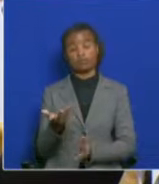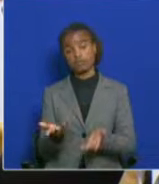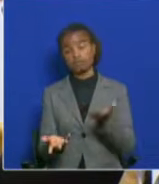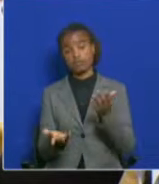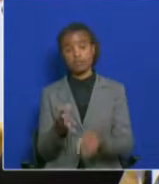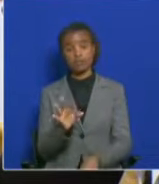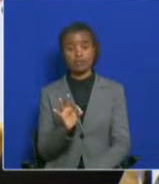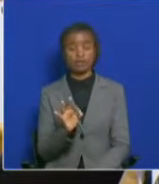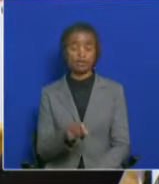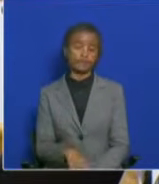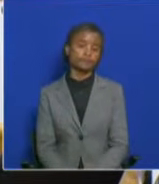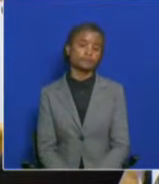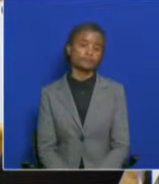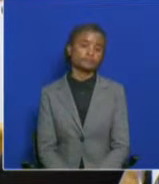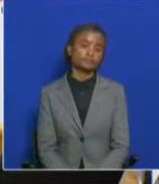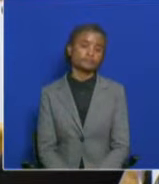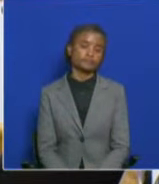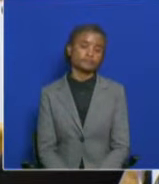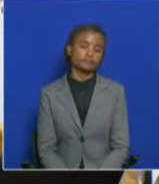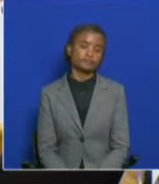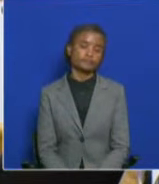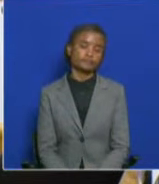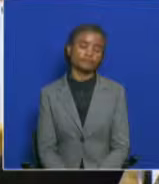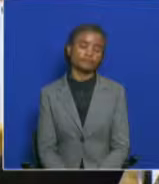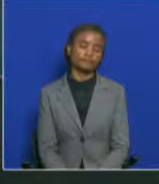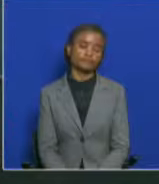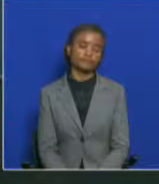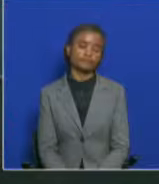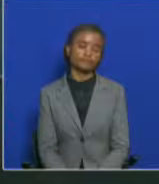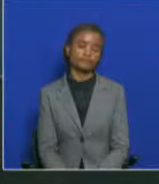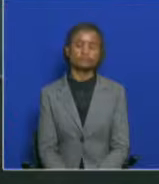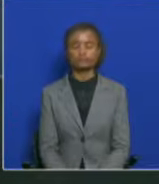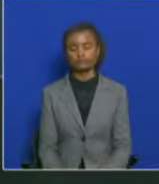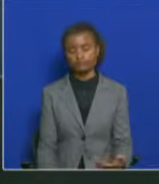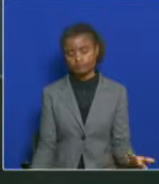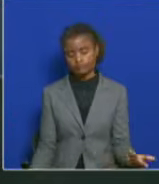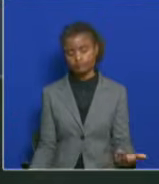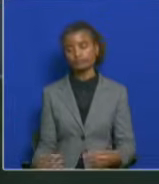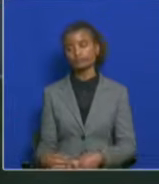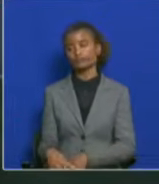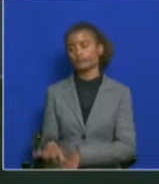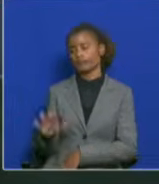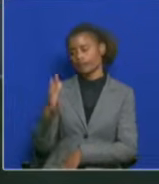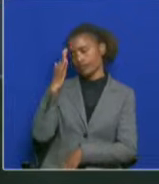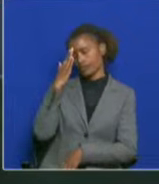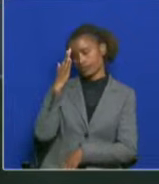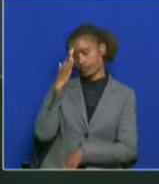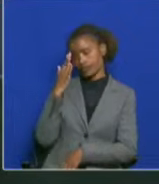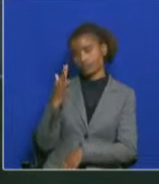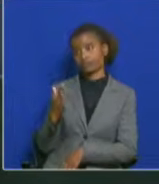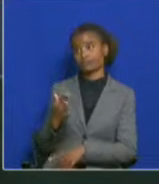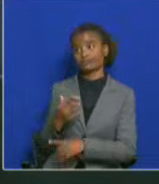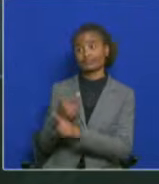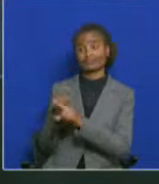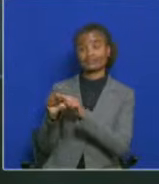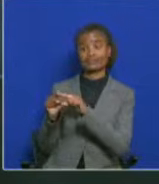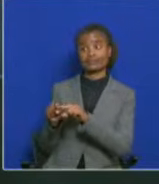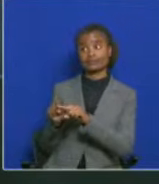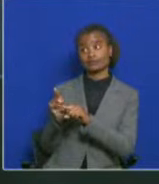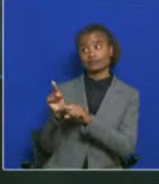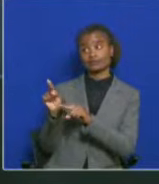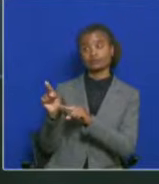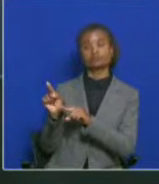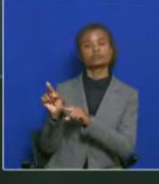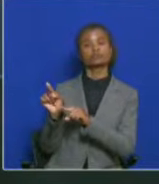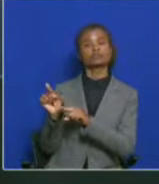I know it lies with General Khan to explain the meaning, but do you have any idea what is